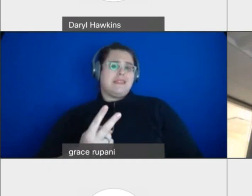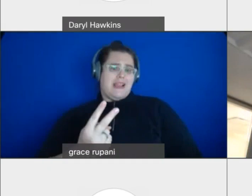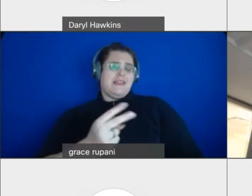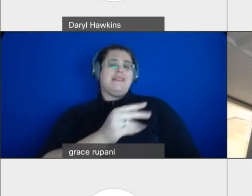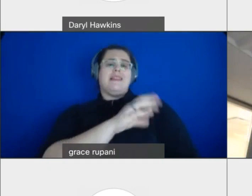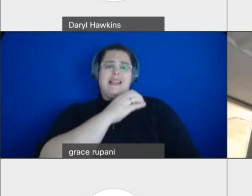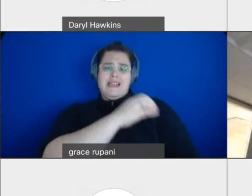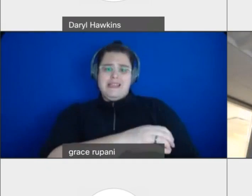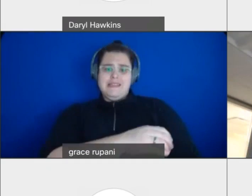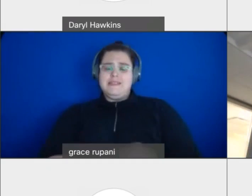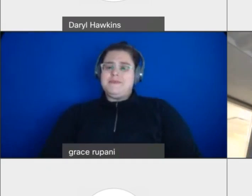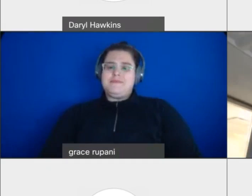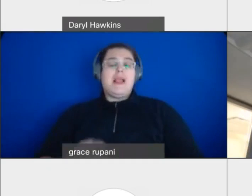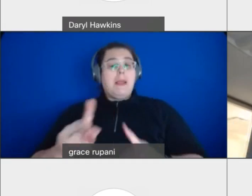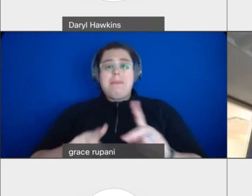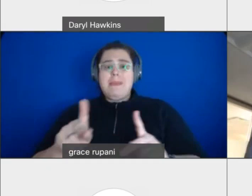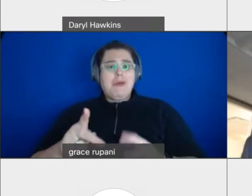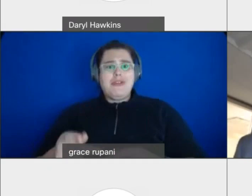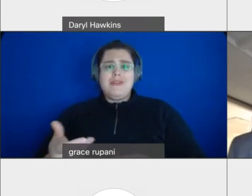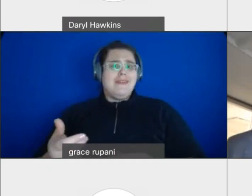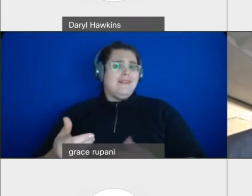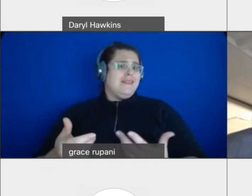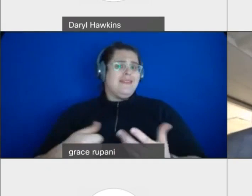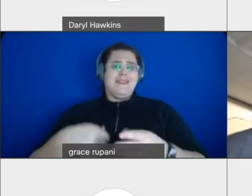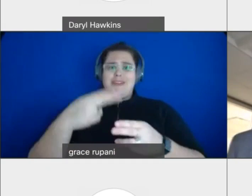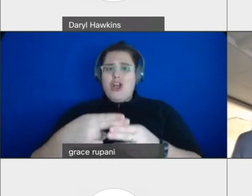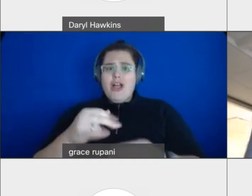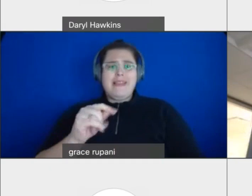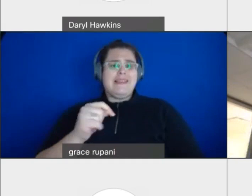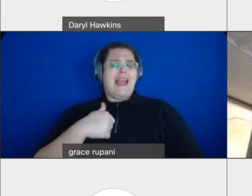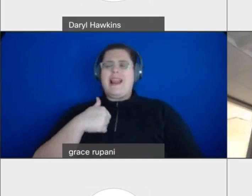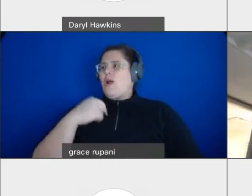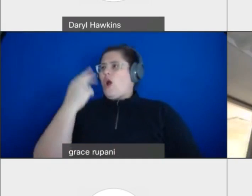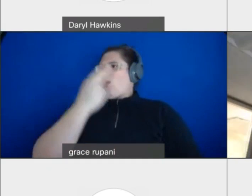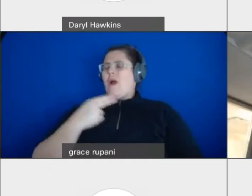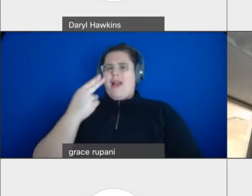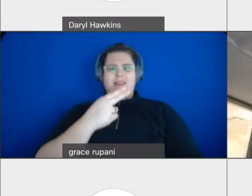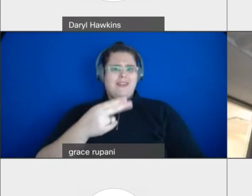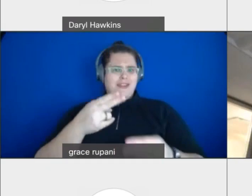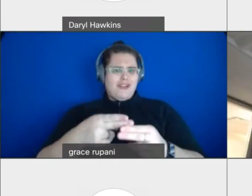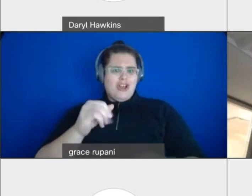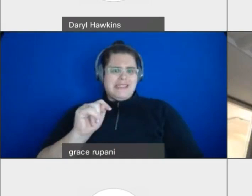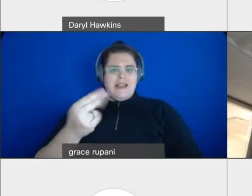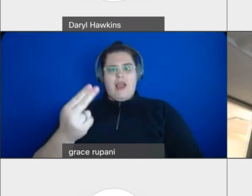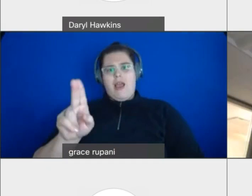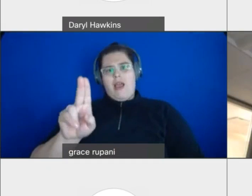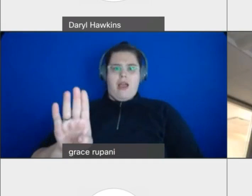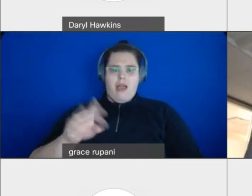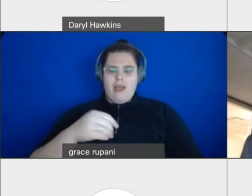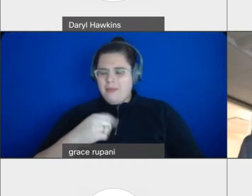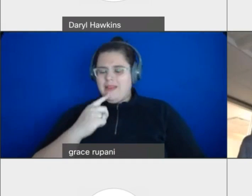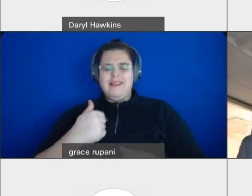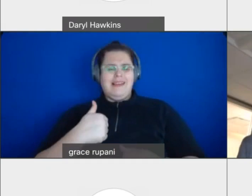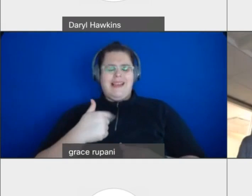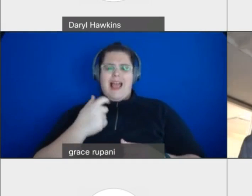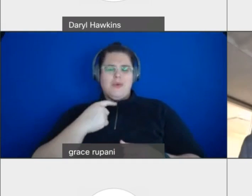People are calling in the clinic. Hawaii calls it a hub. I was on a national call with some states regarding the vaccine distribution with